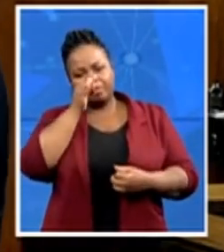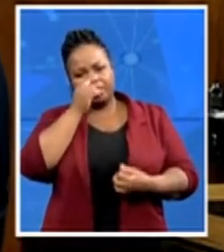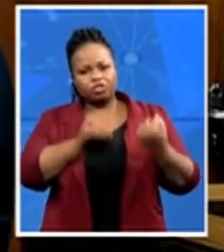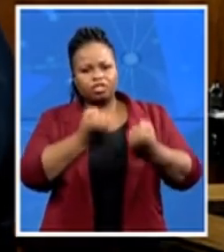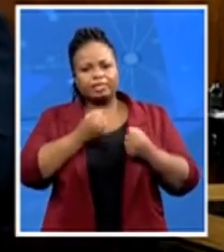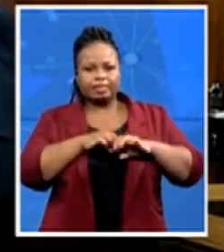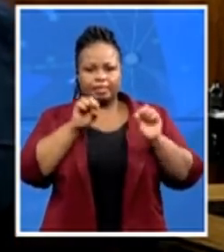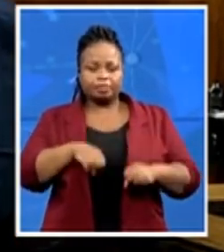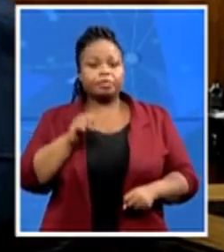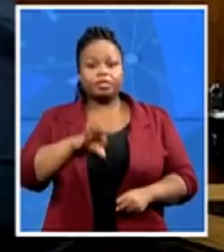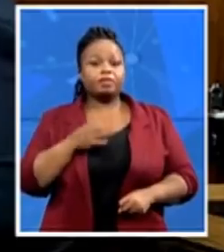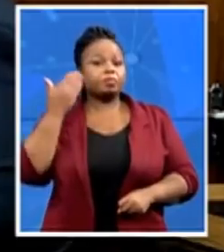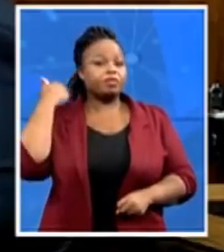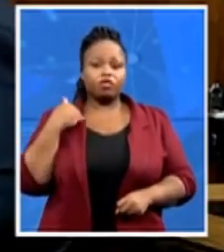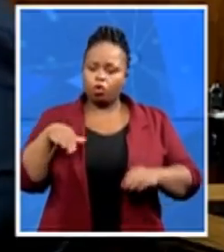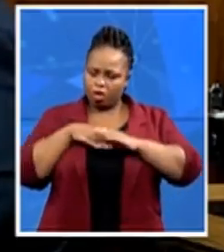understand.